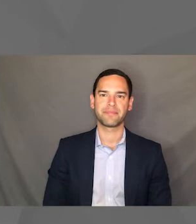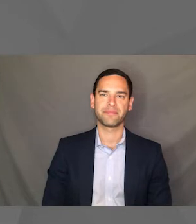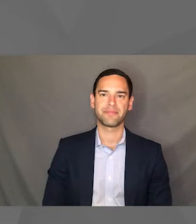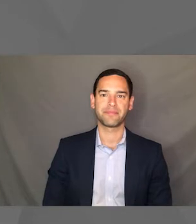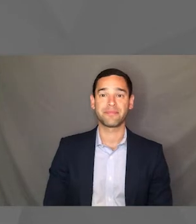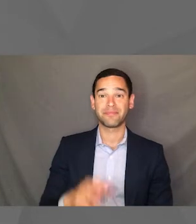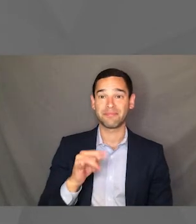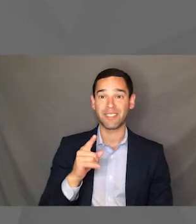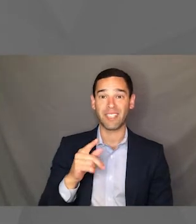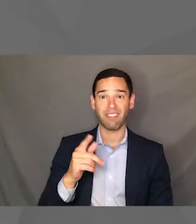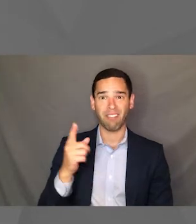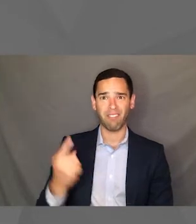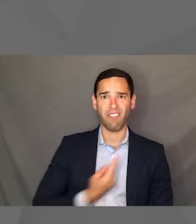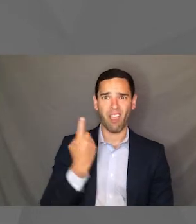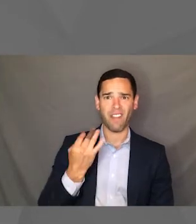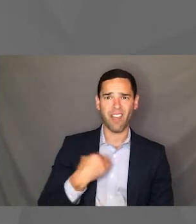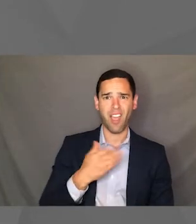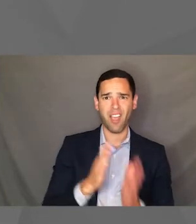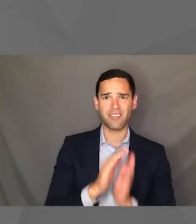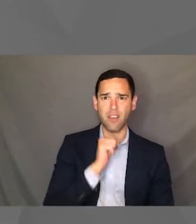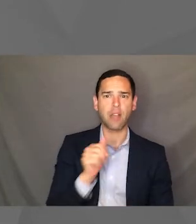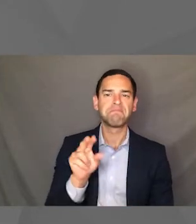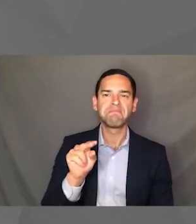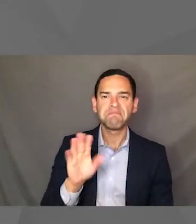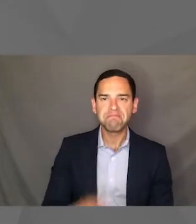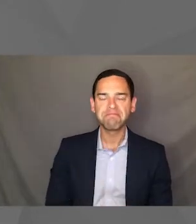And don't take it personally if I ask you not to.